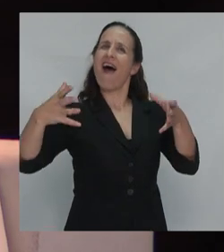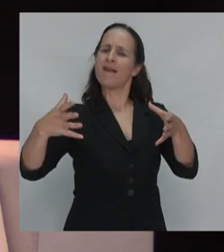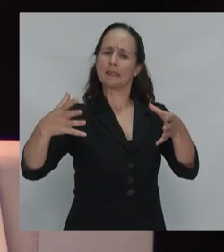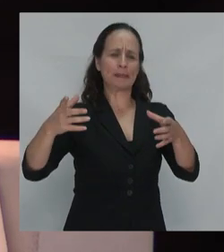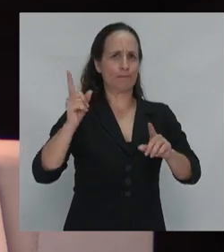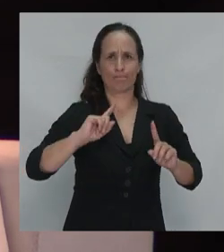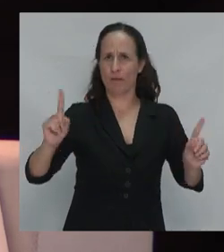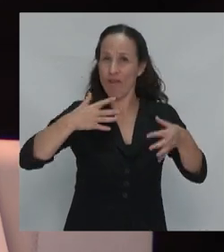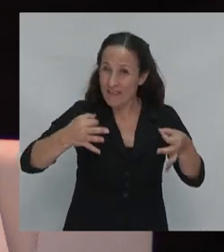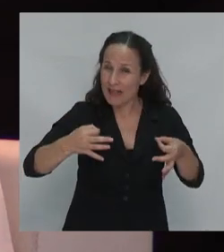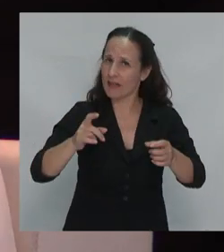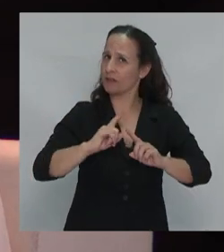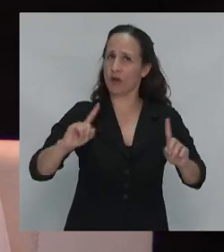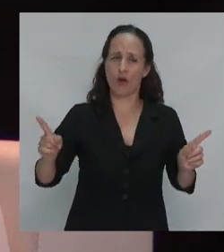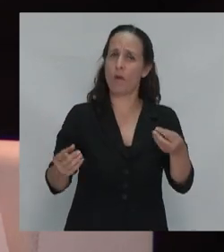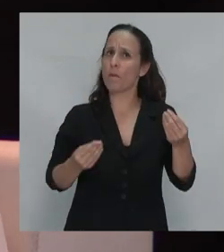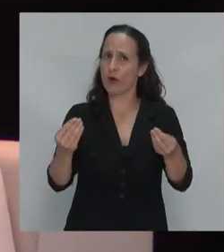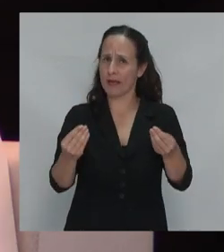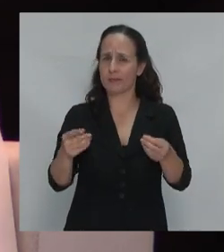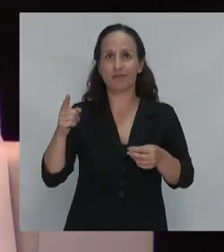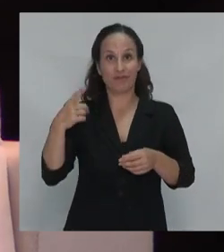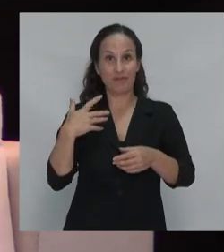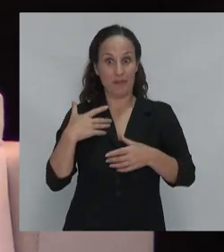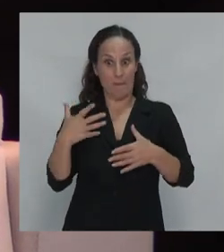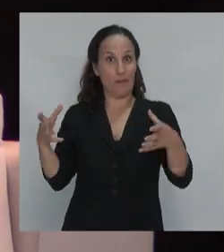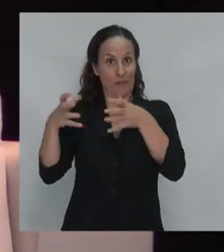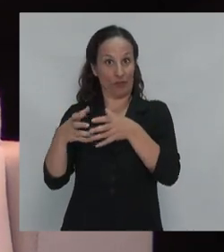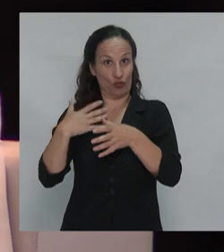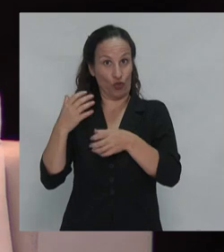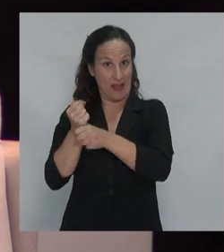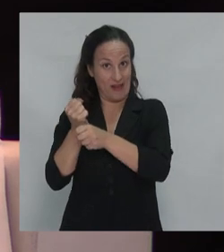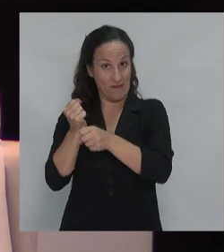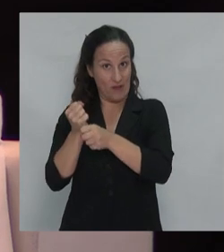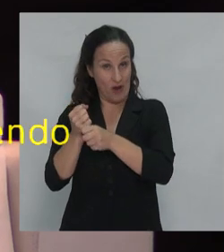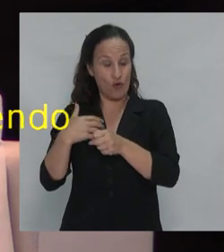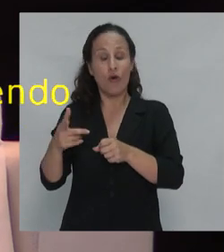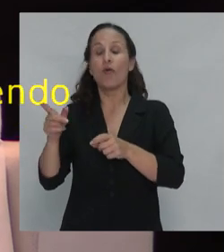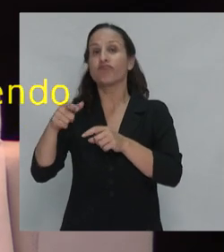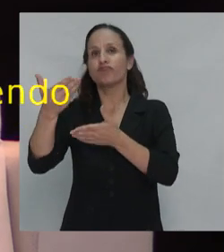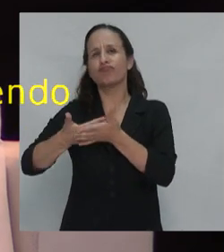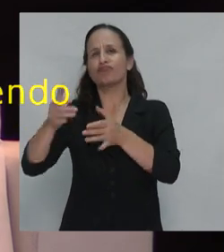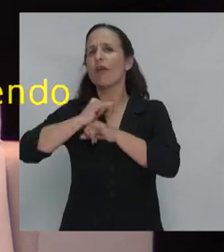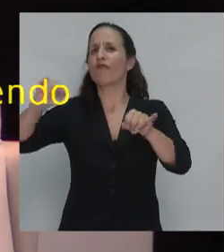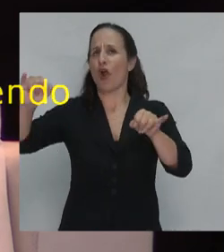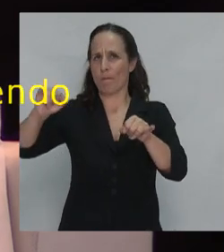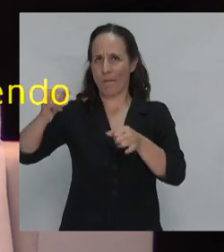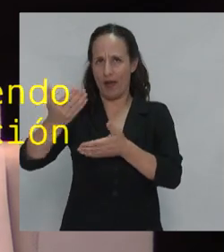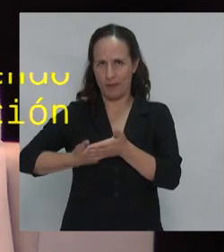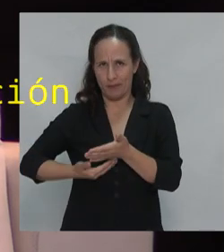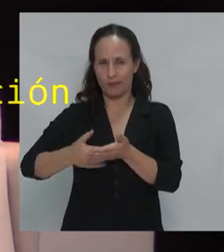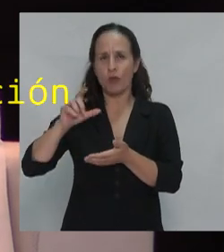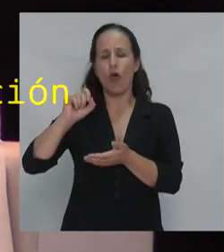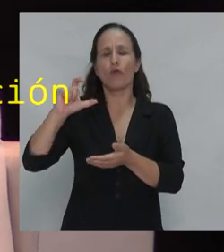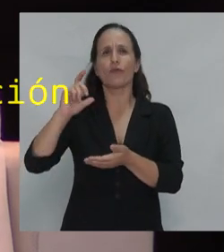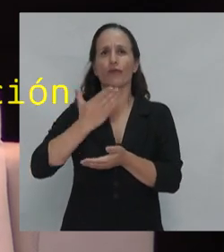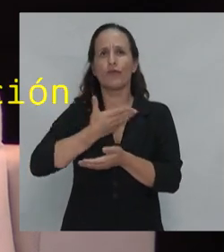Oxfam, we released a report this year. And in that report, we put some worrying statistics